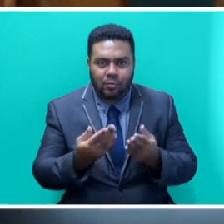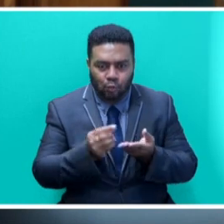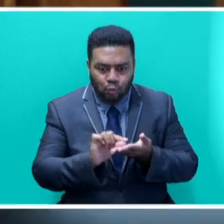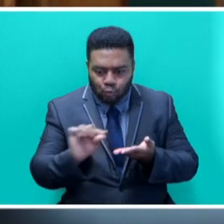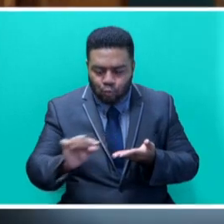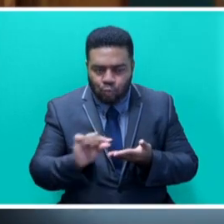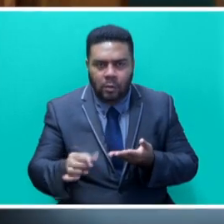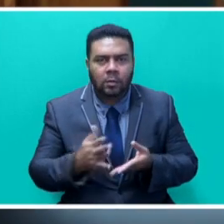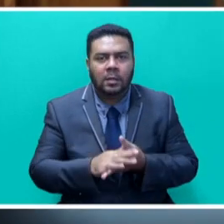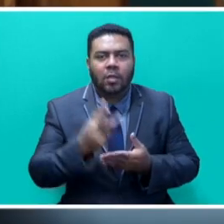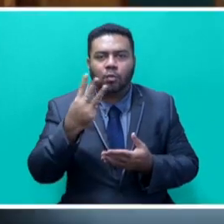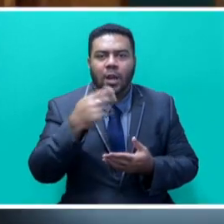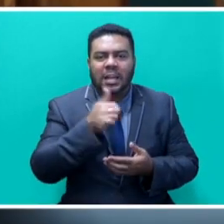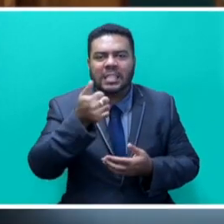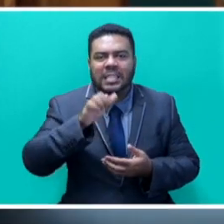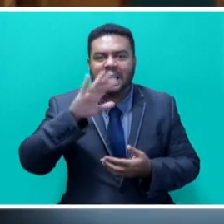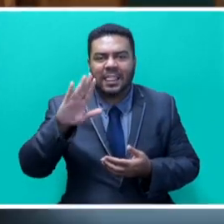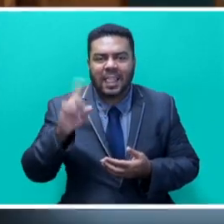$350,000.